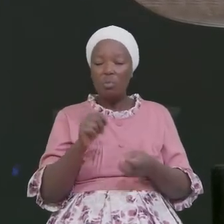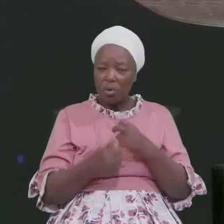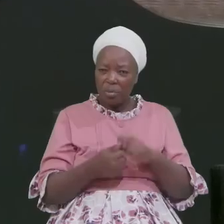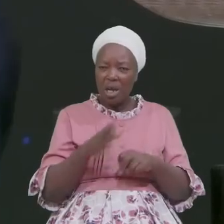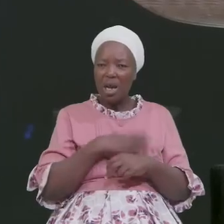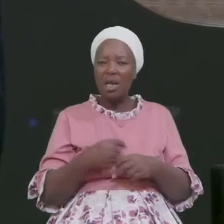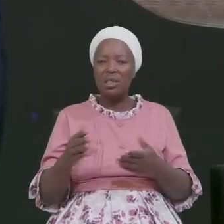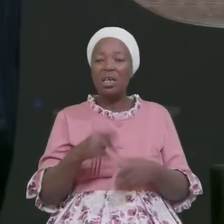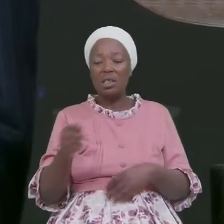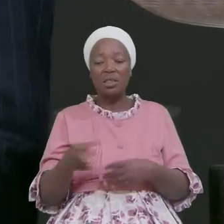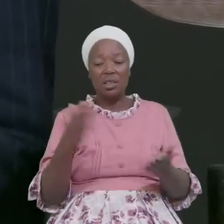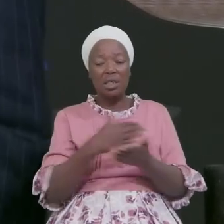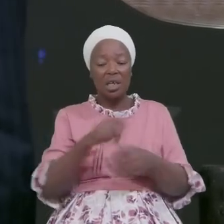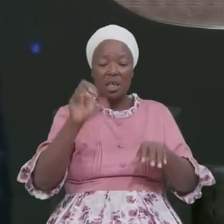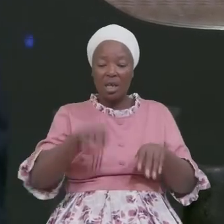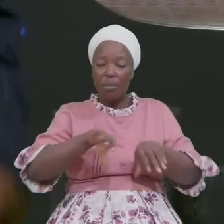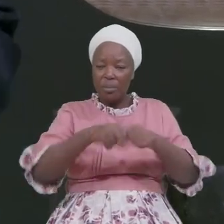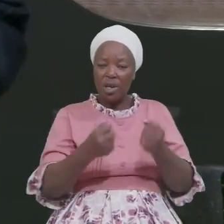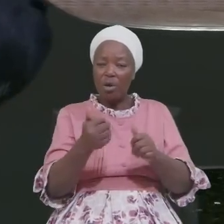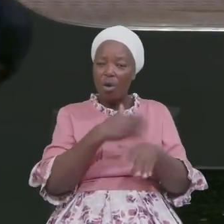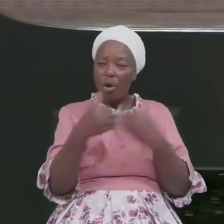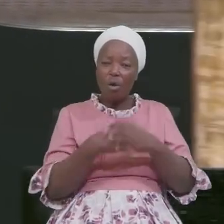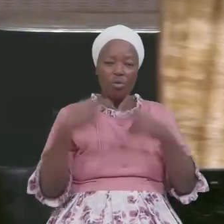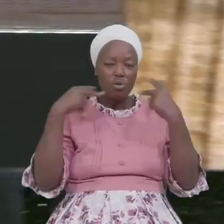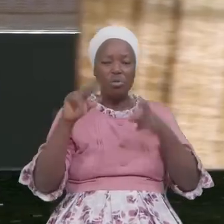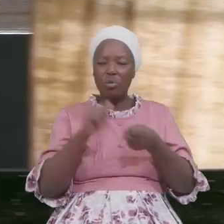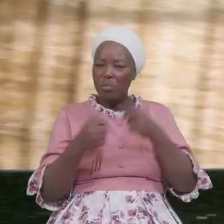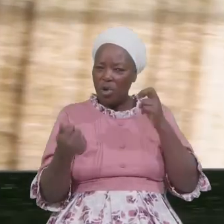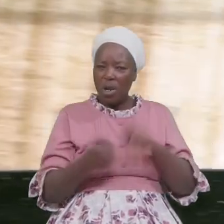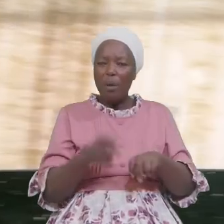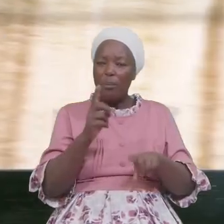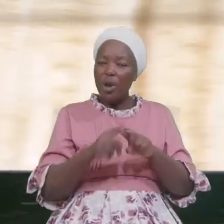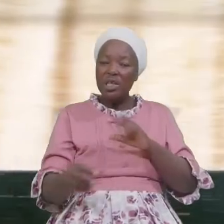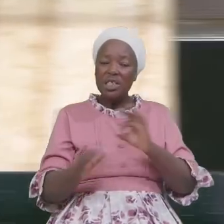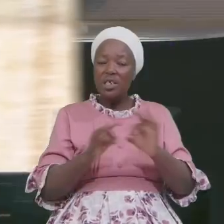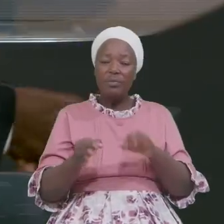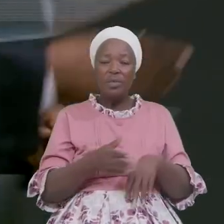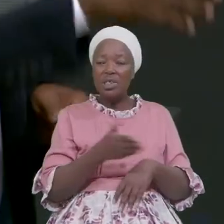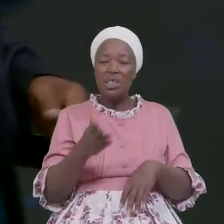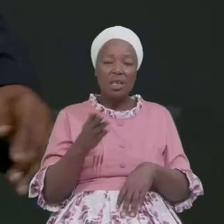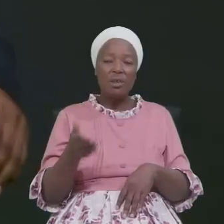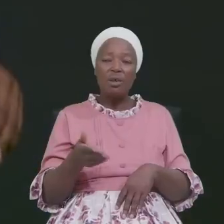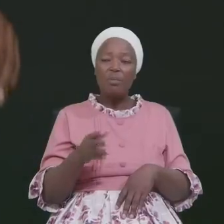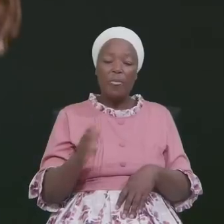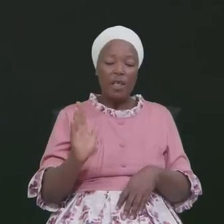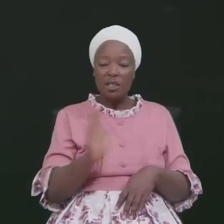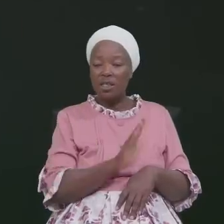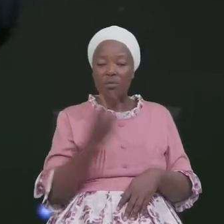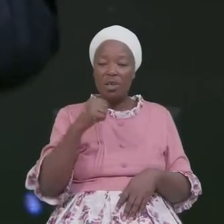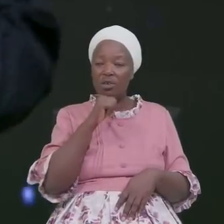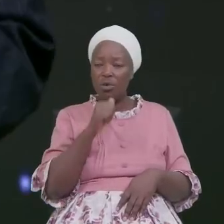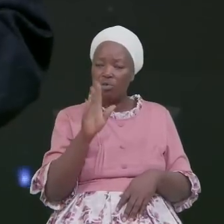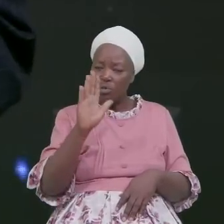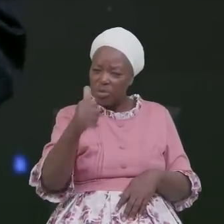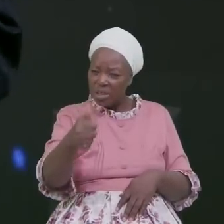every yoke and destroy all the fetters, good. But if it will not, you yourself, you can